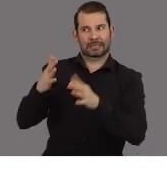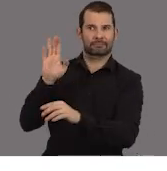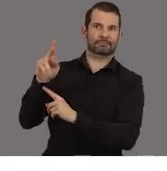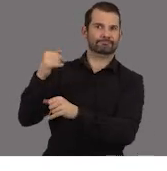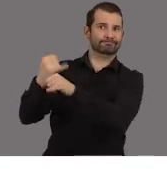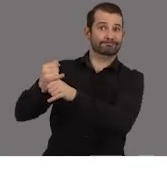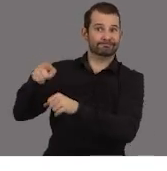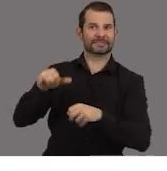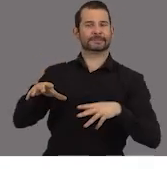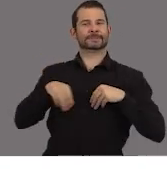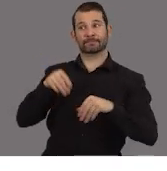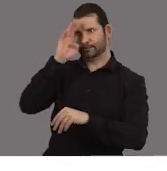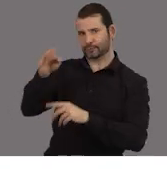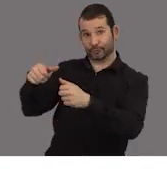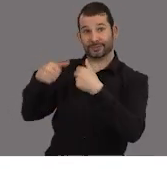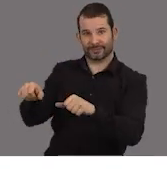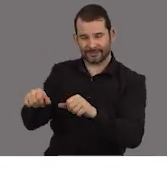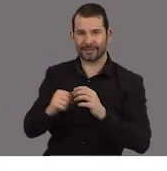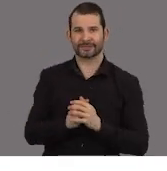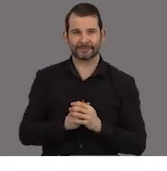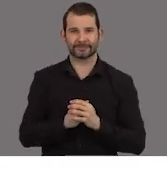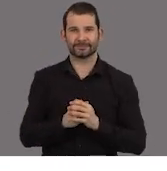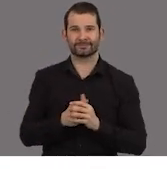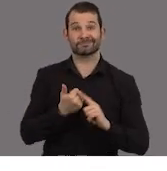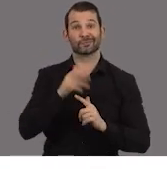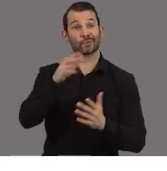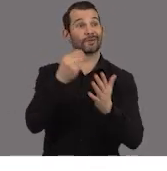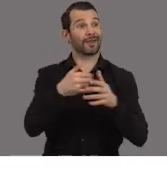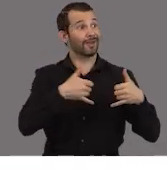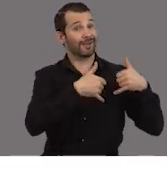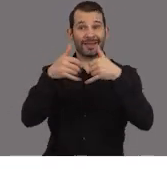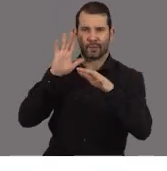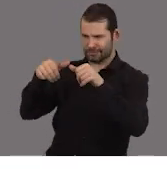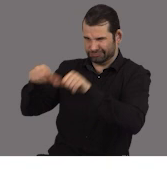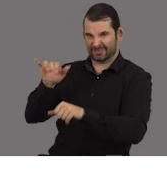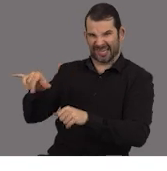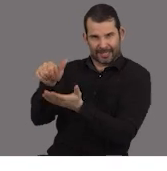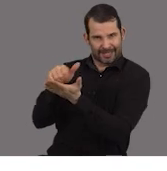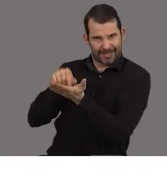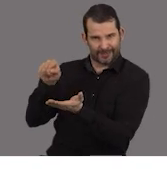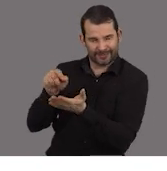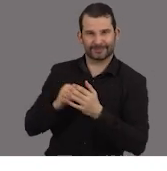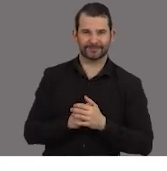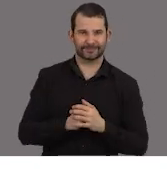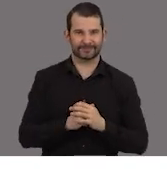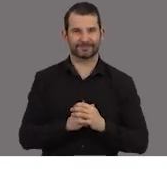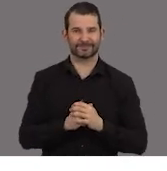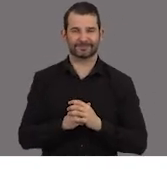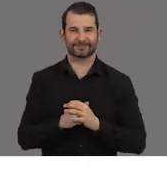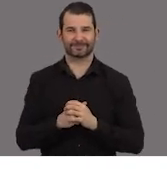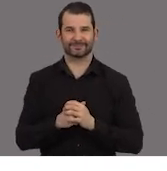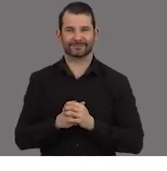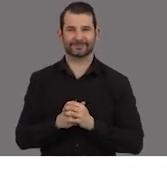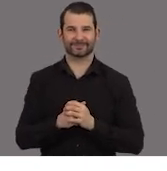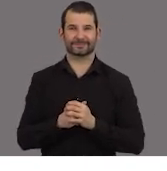Canadian institution that accepts direct deposit. Your funding will be deposited into this account.